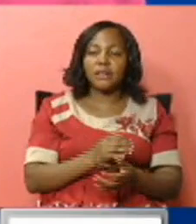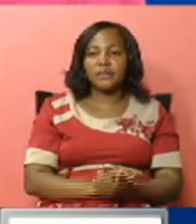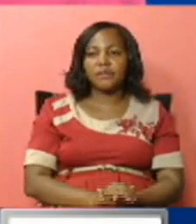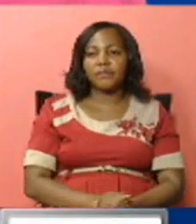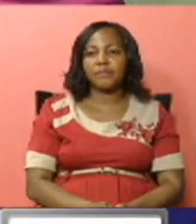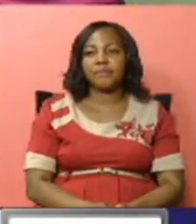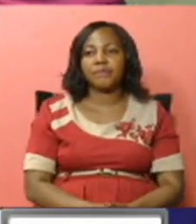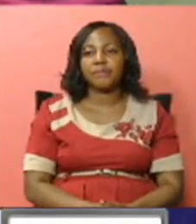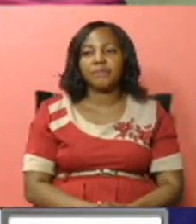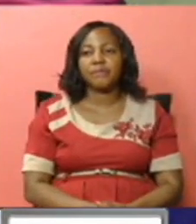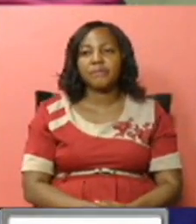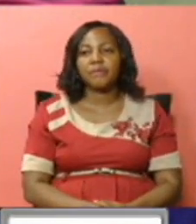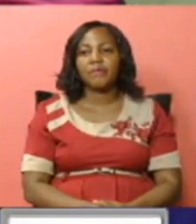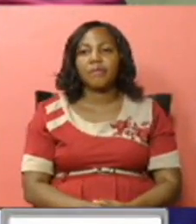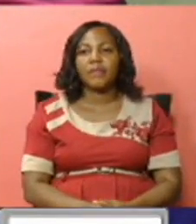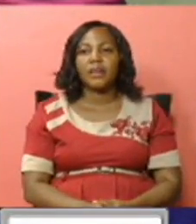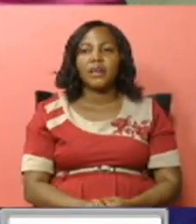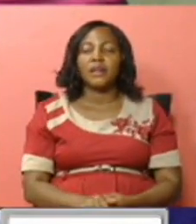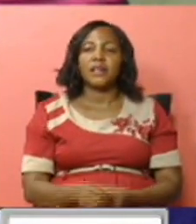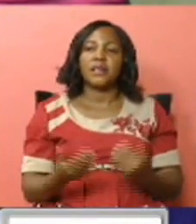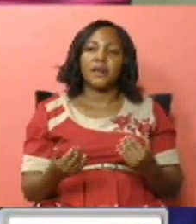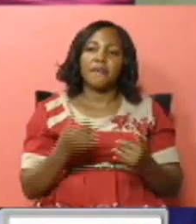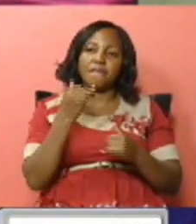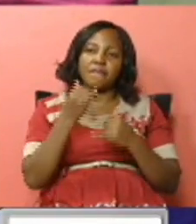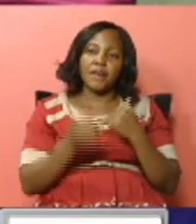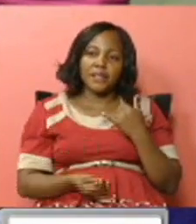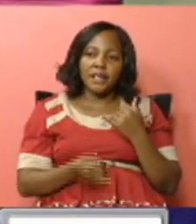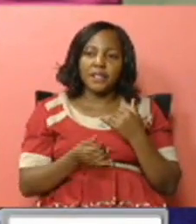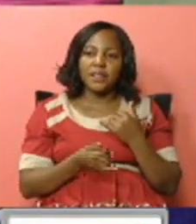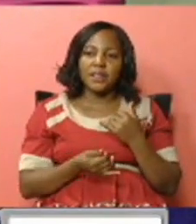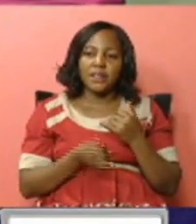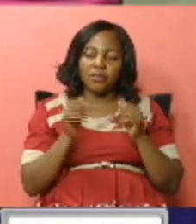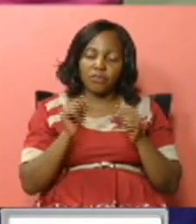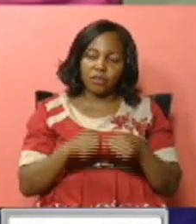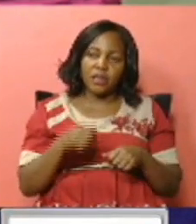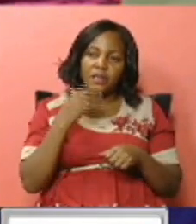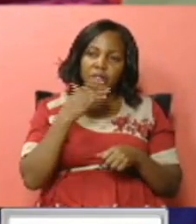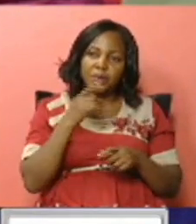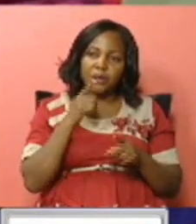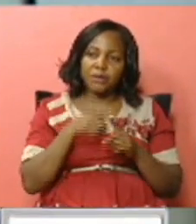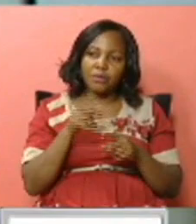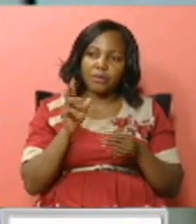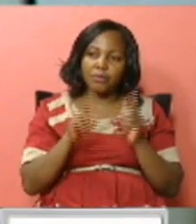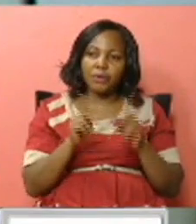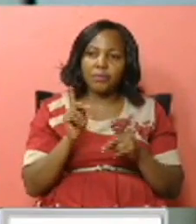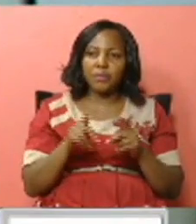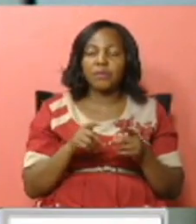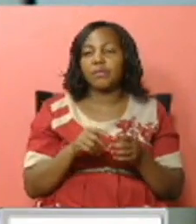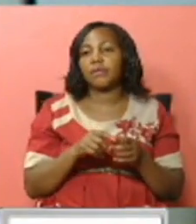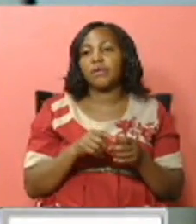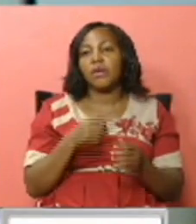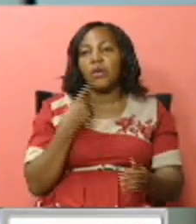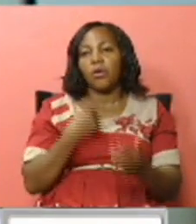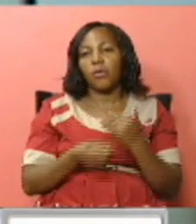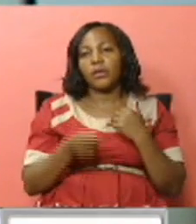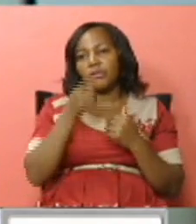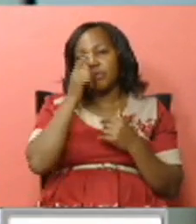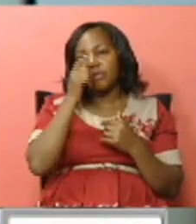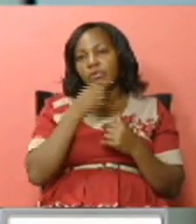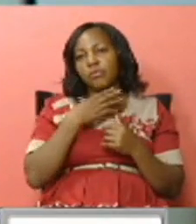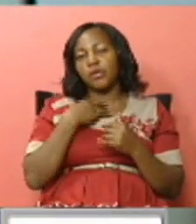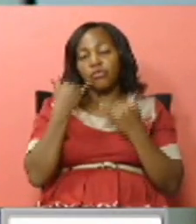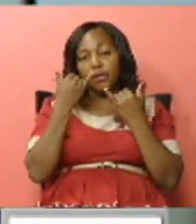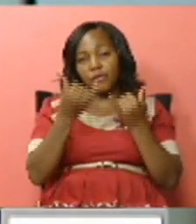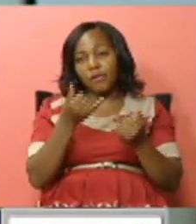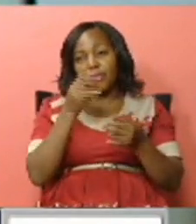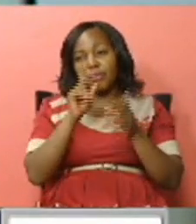And maybe family now, and finally, now that you have the platform to actually talk to people or to communities that are watching us, what would you really love to